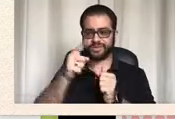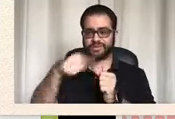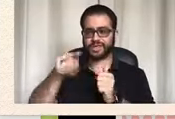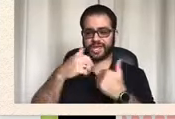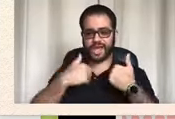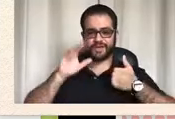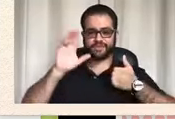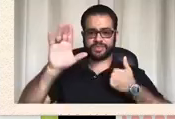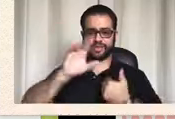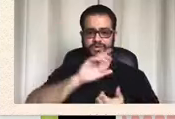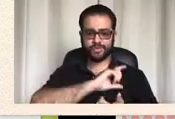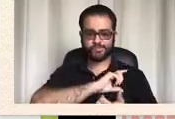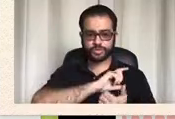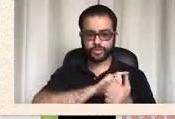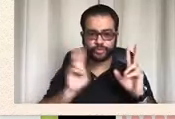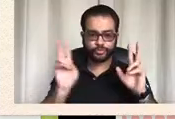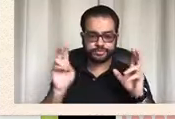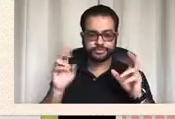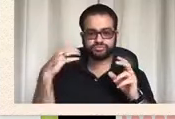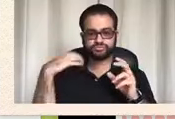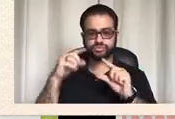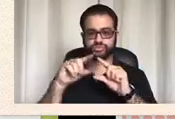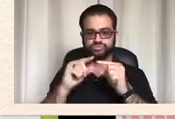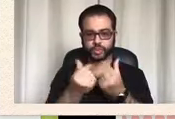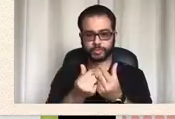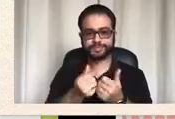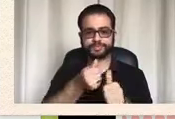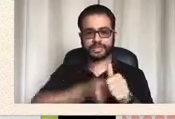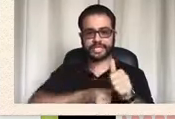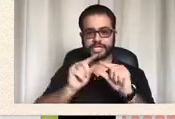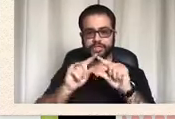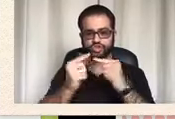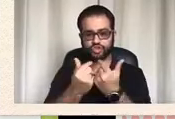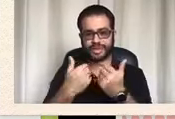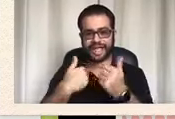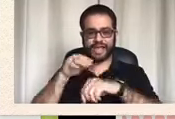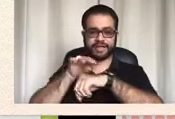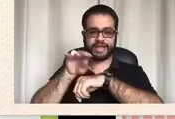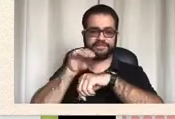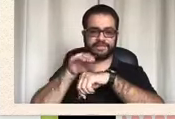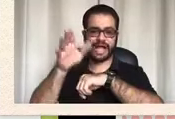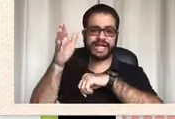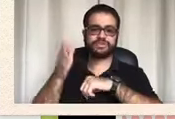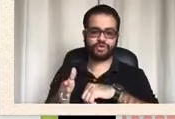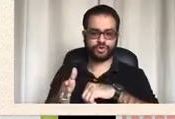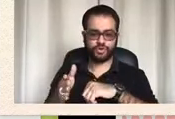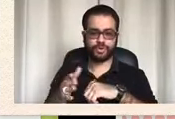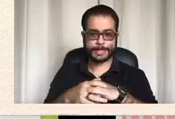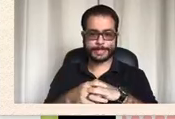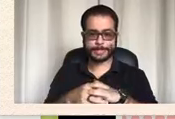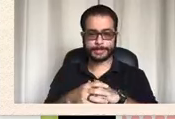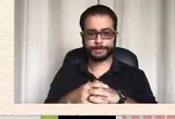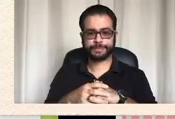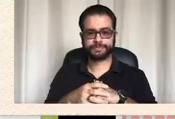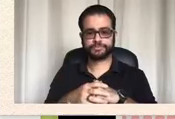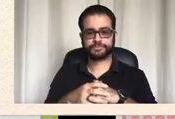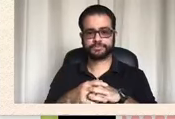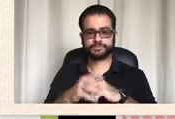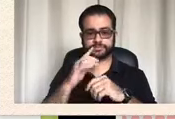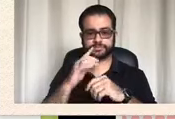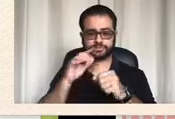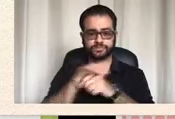each group has an advisor. And as a whole, we have a board